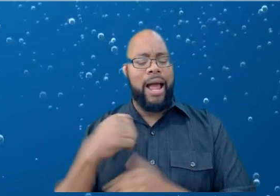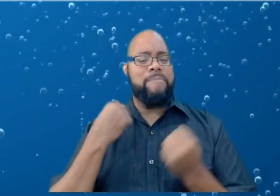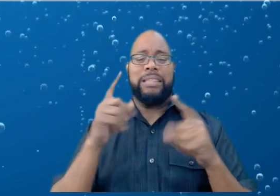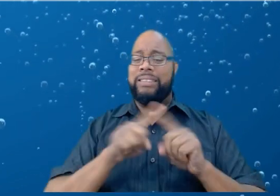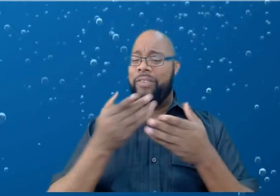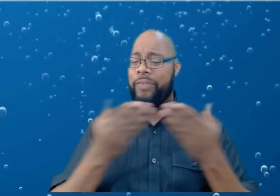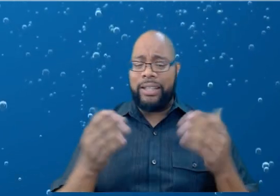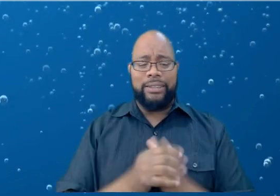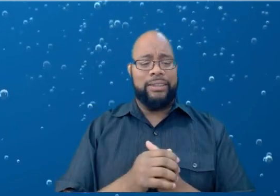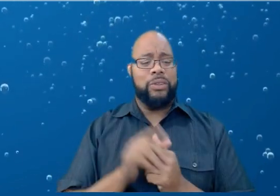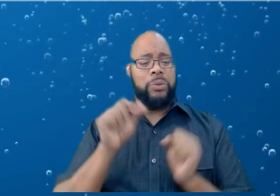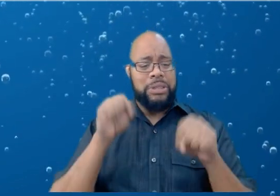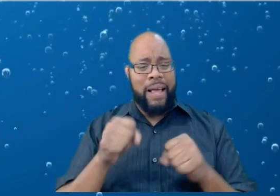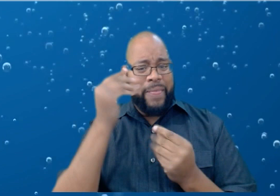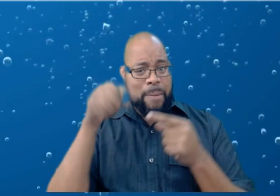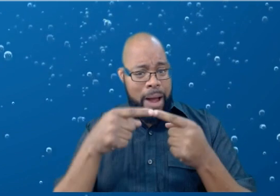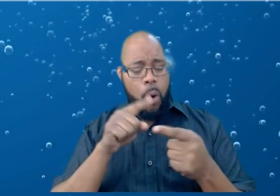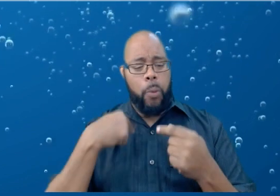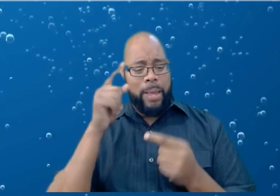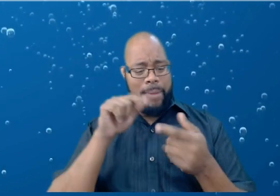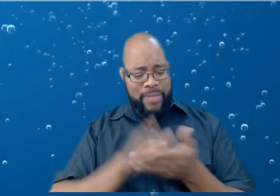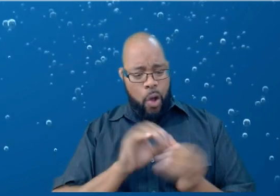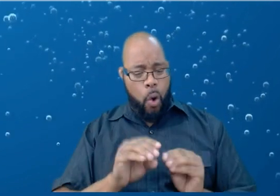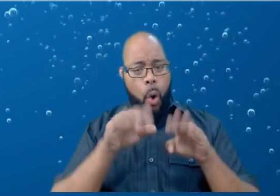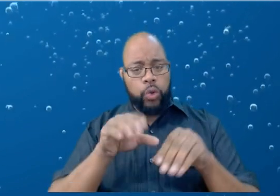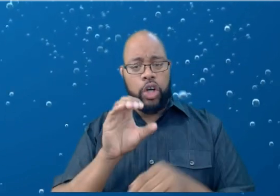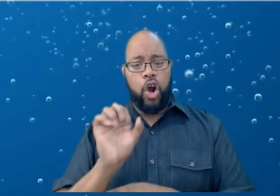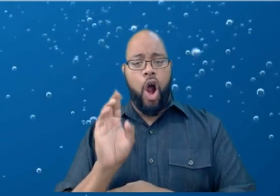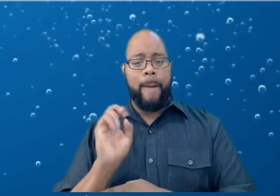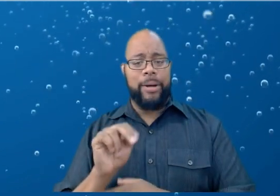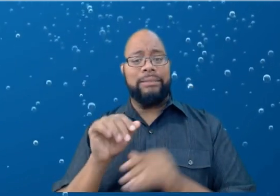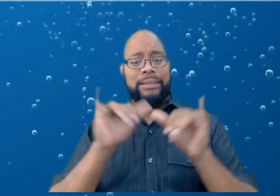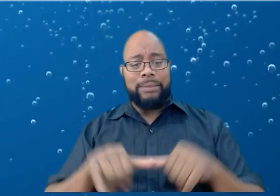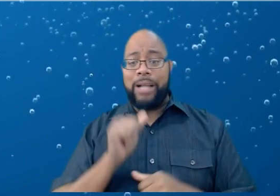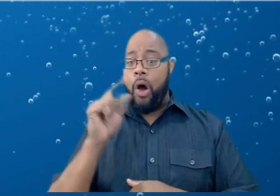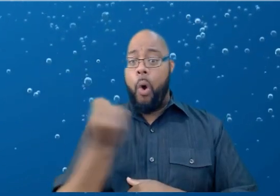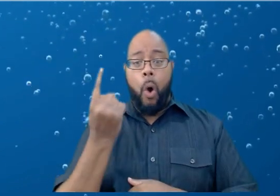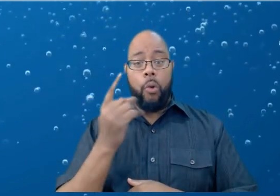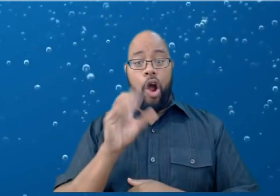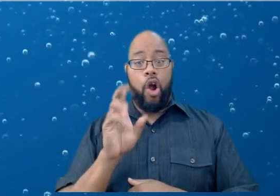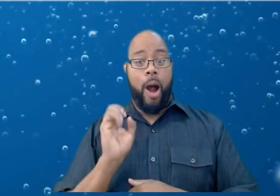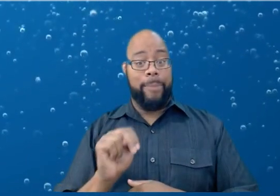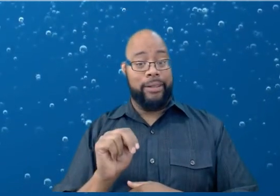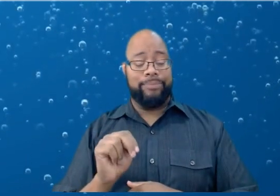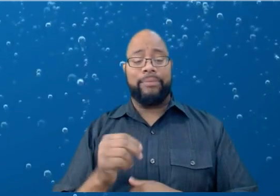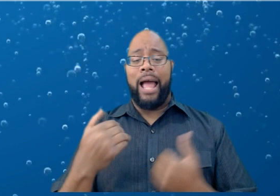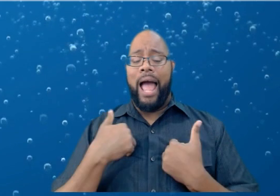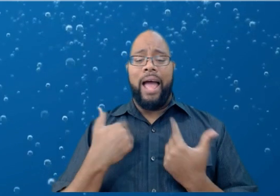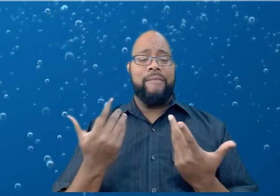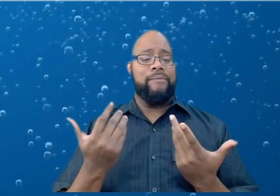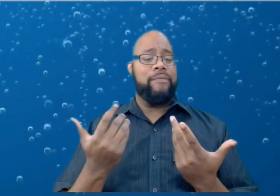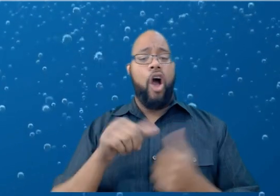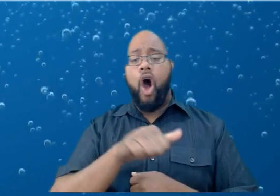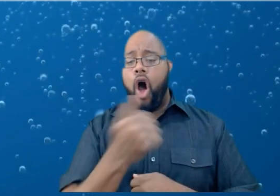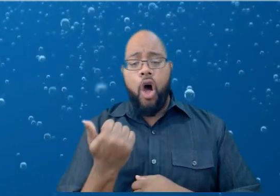carbon? Well, there are lots of things that we kind of think about when we think about the ocean carbon system, and literally it's not always just carbon.